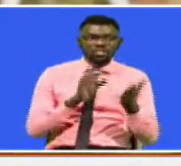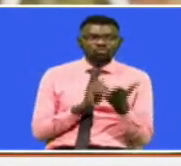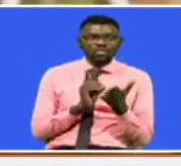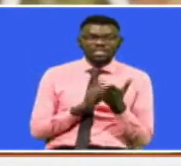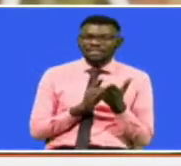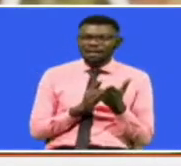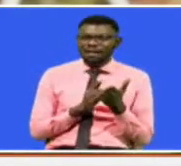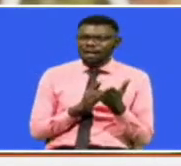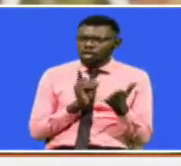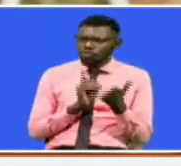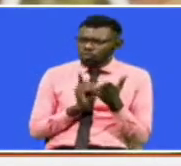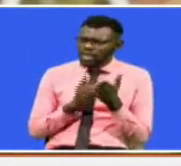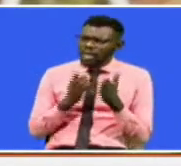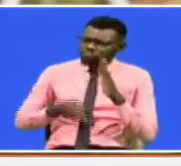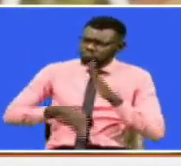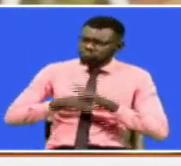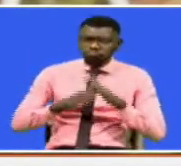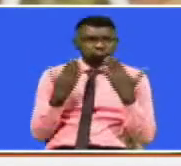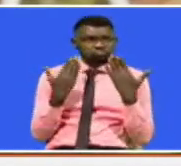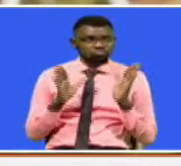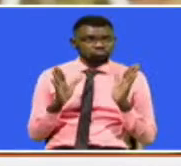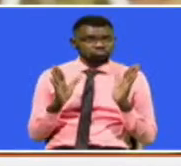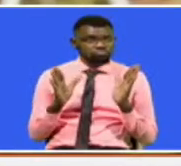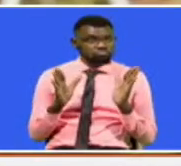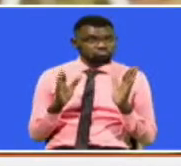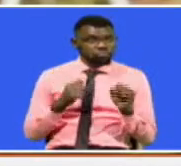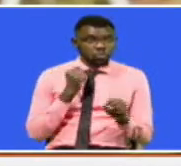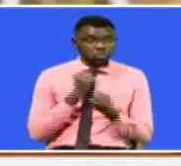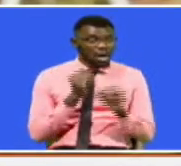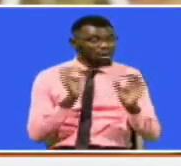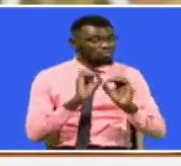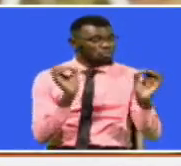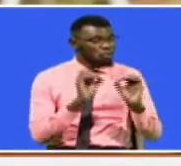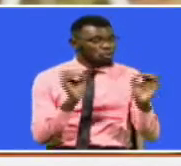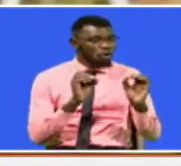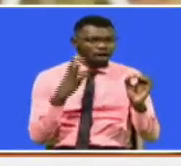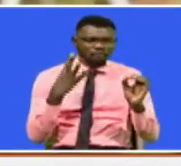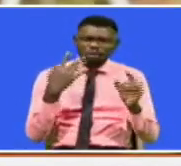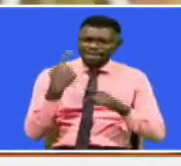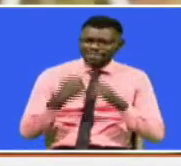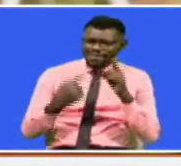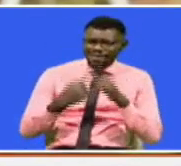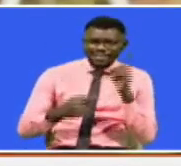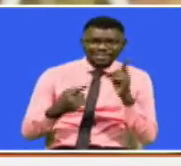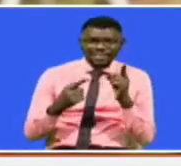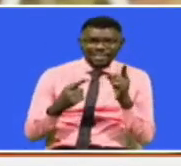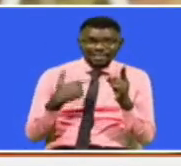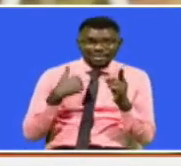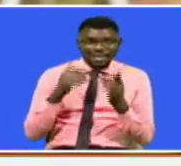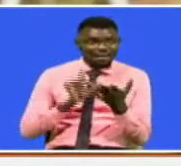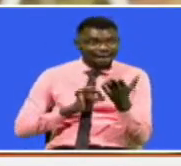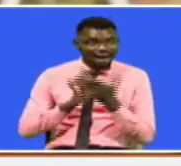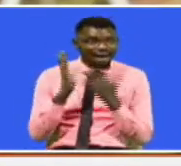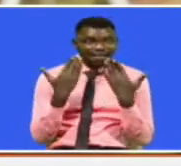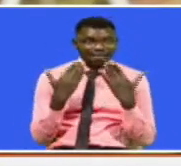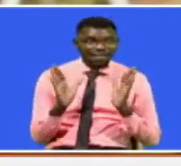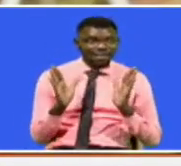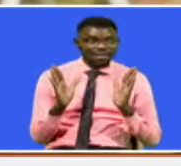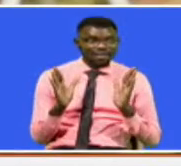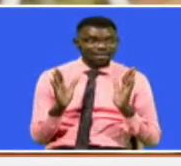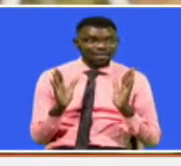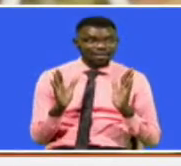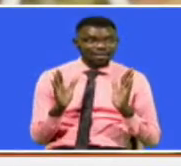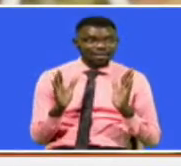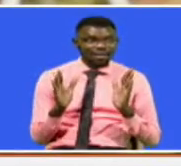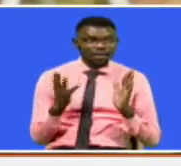sack doctors. So some doctors refused to work about 4 years ago, and I sacked them. And to date, it remains a big